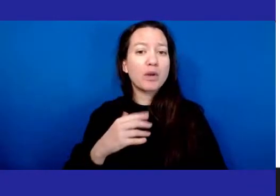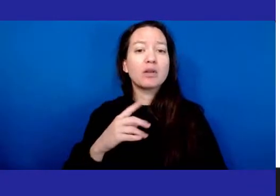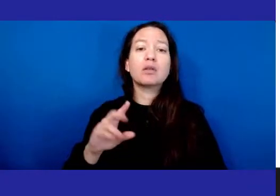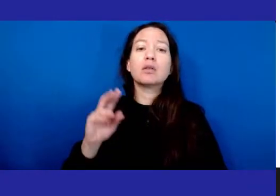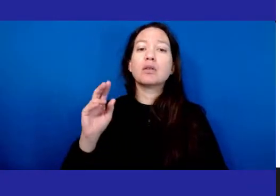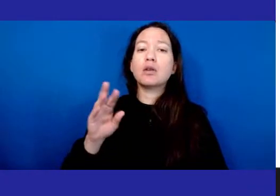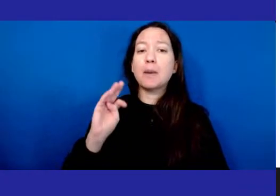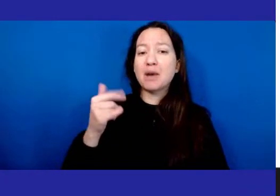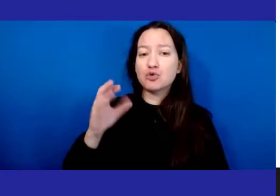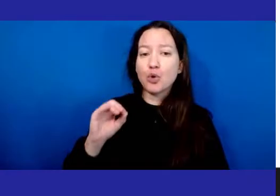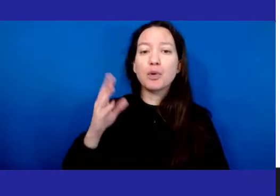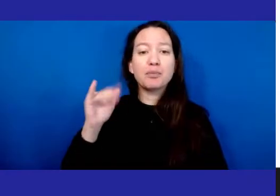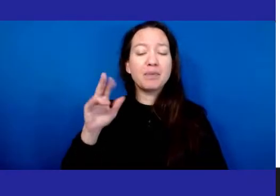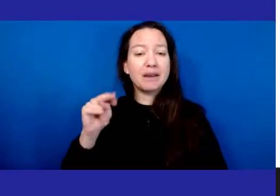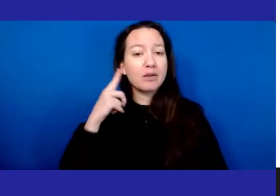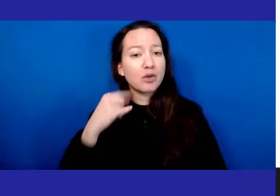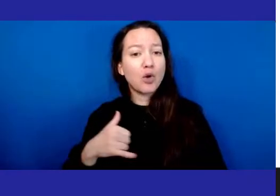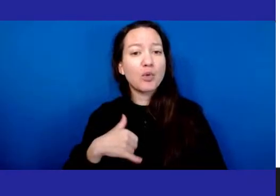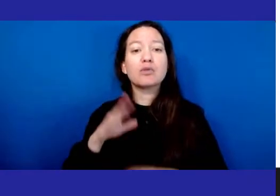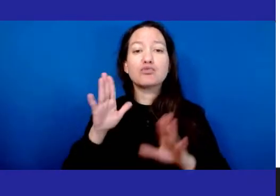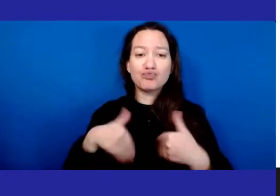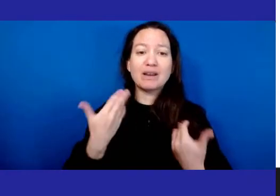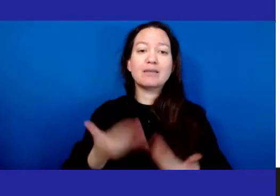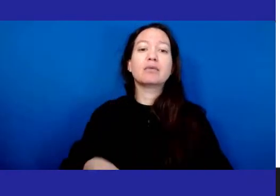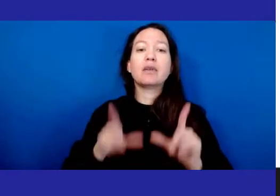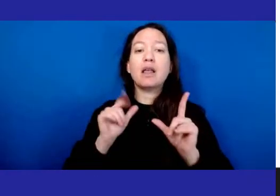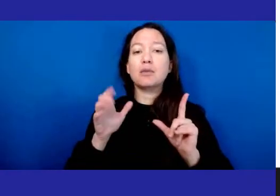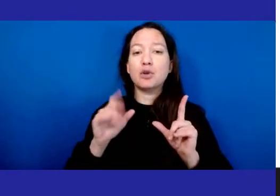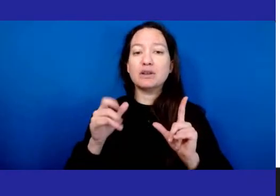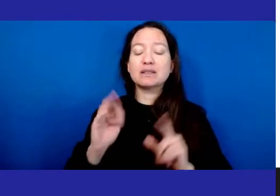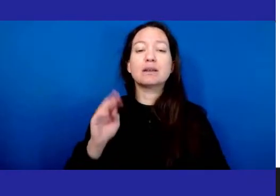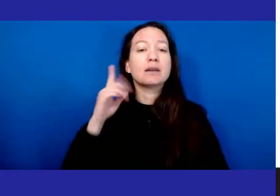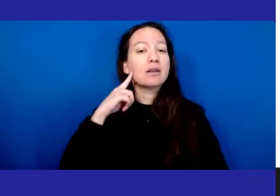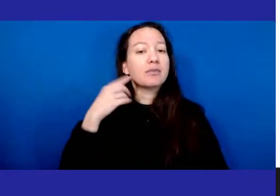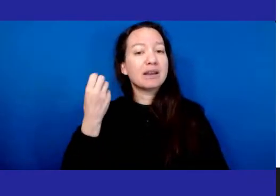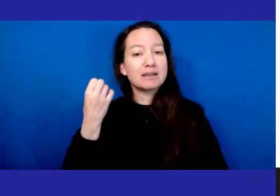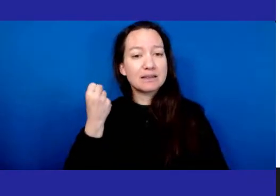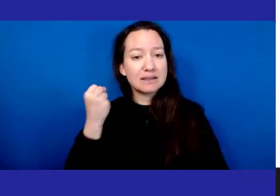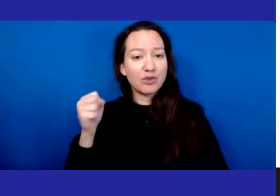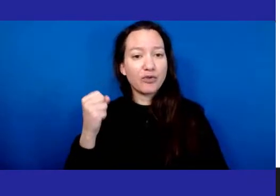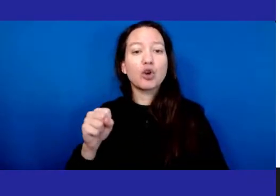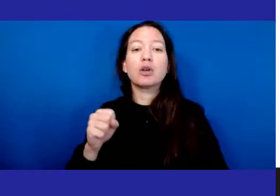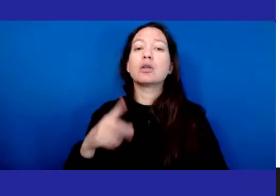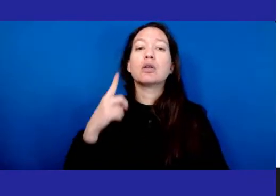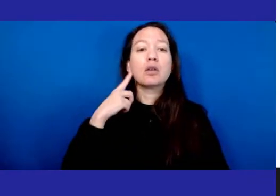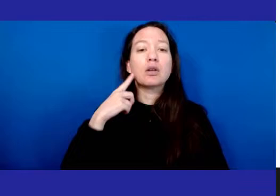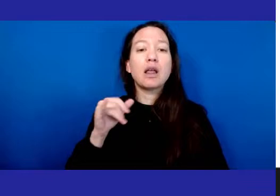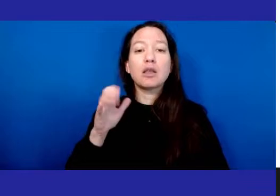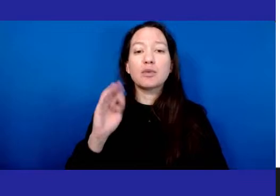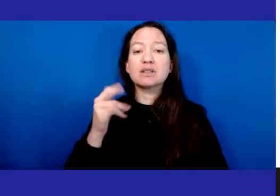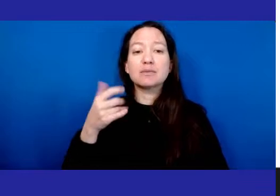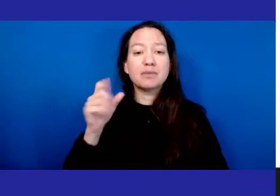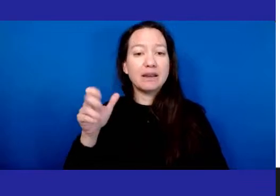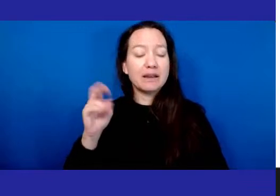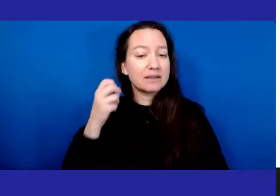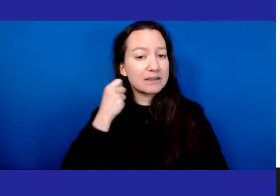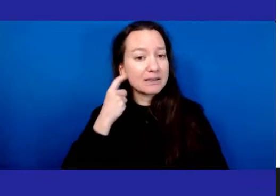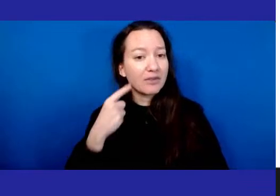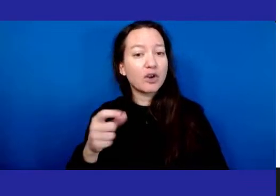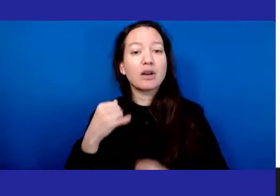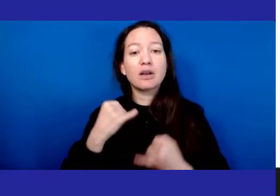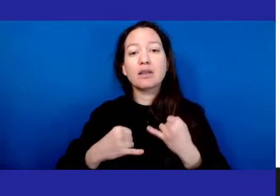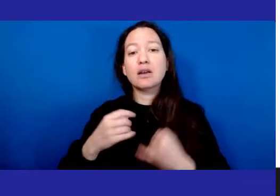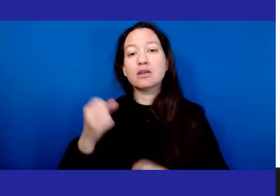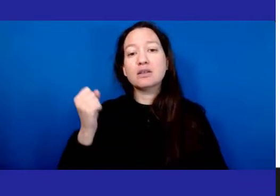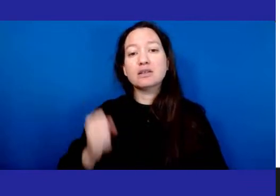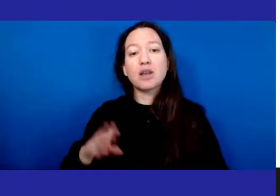Metropolitan Beacon Gold redesignation, Elmhurst Beacon Silver redesignation, Elmhurst Beacon Silver redesignation, and lastly, South Brooklyn